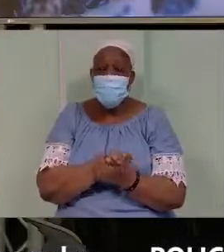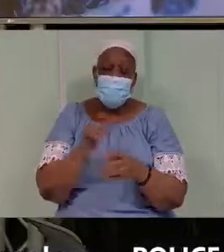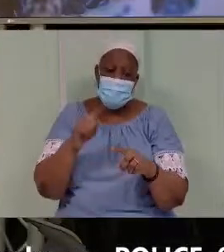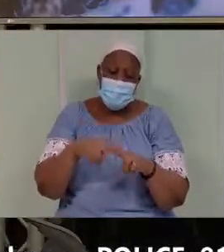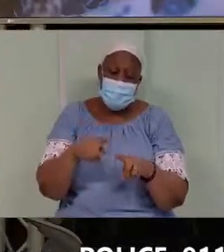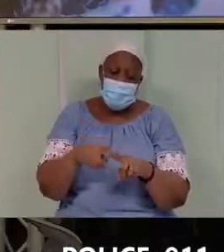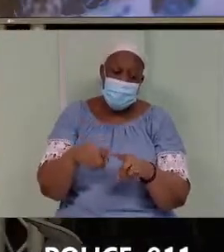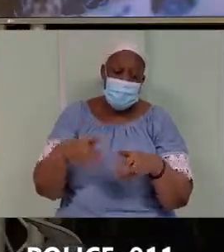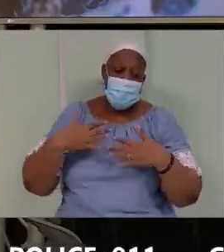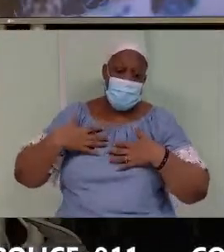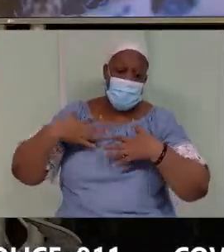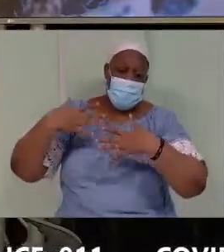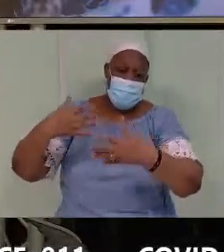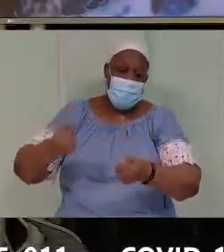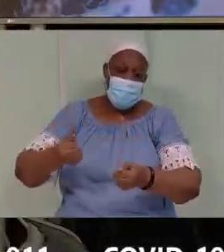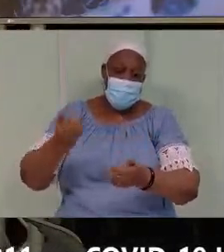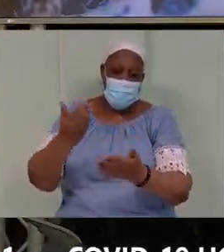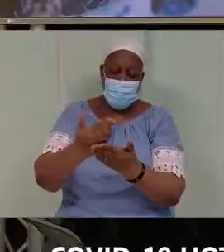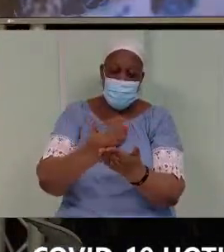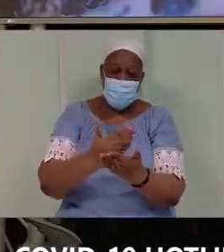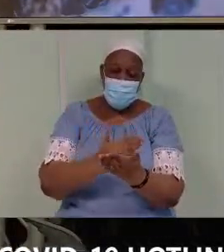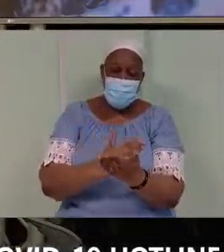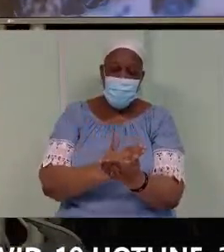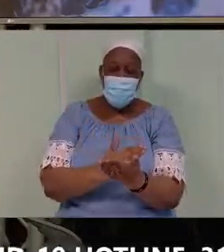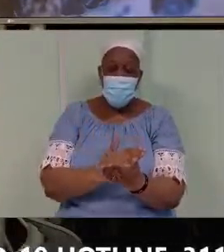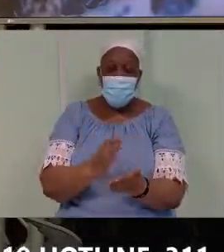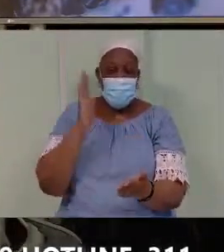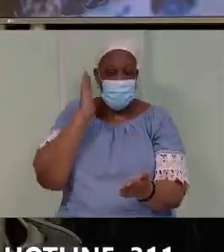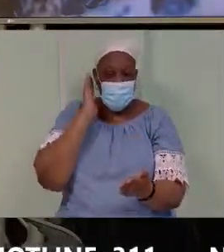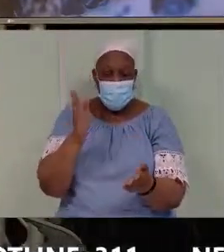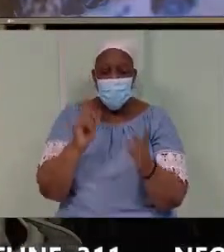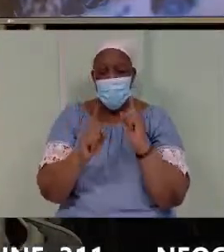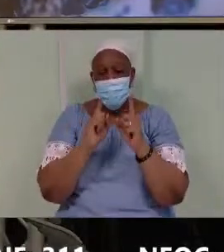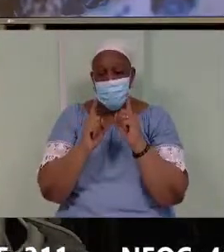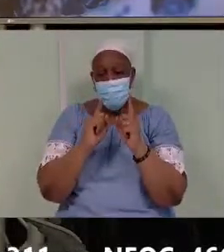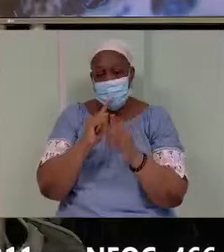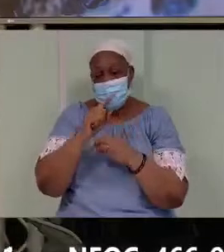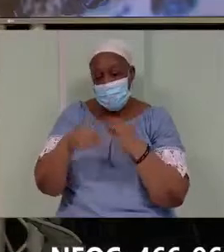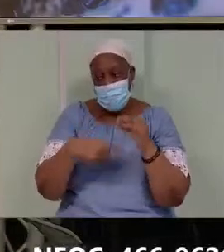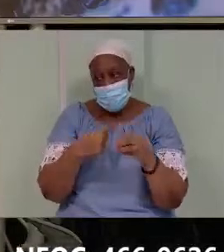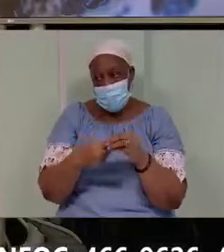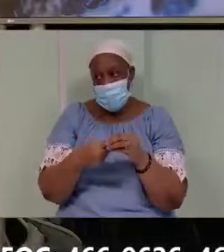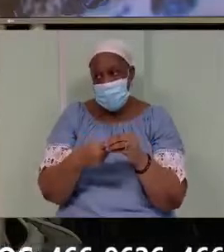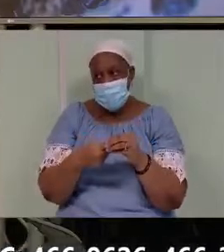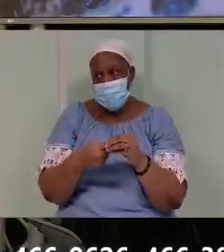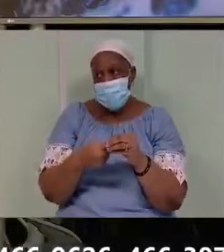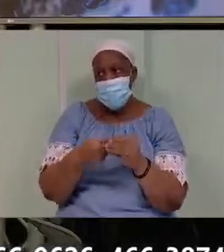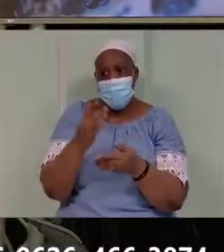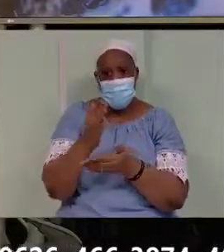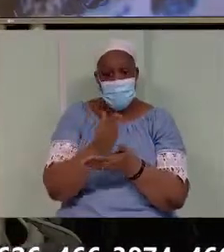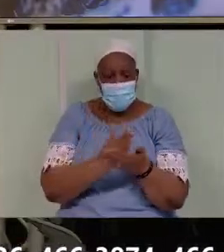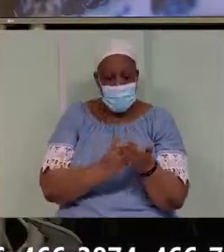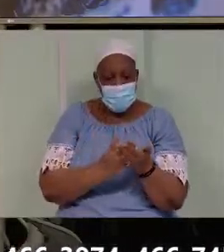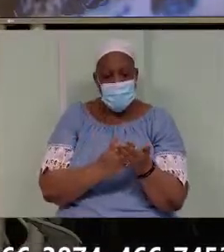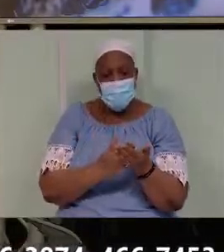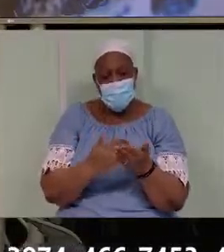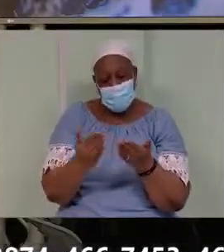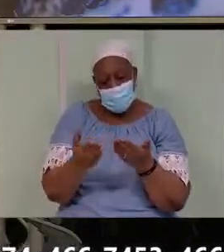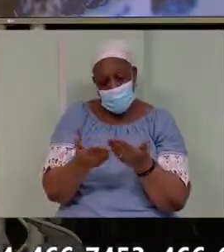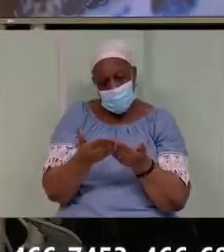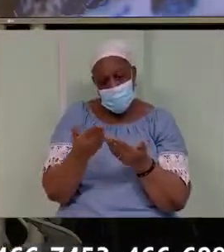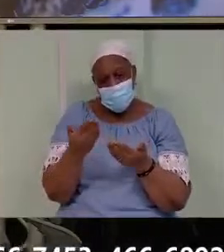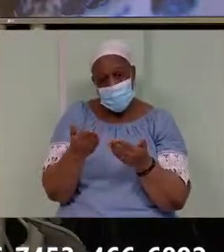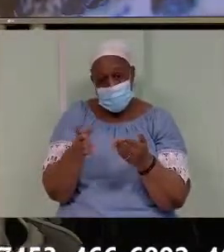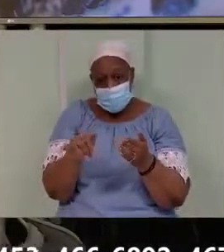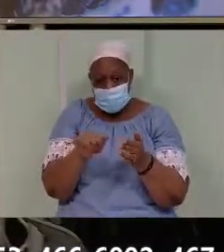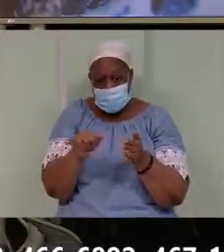protocols have been put in place or been discussed. Some of them are quite similar to what